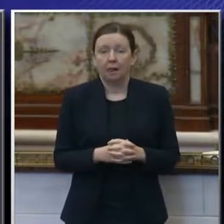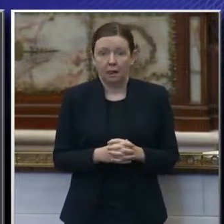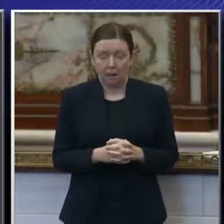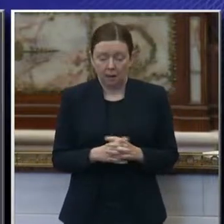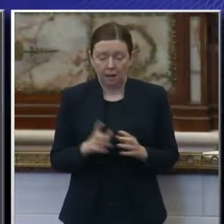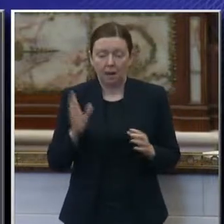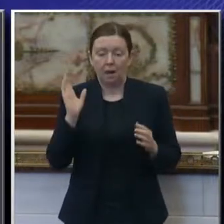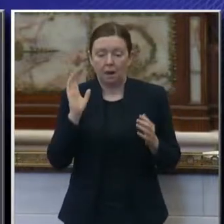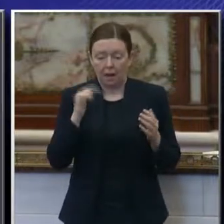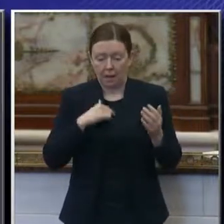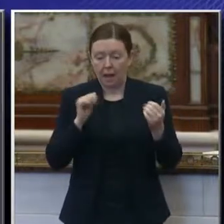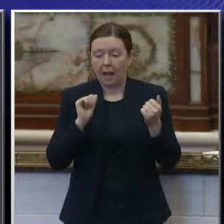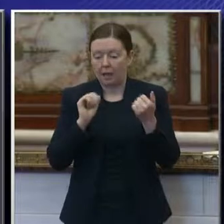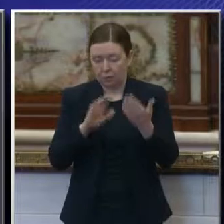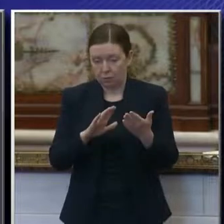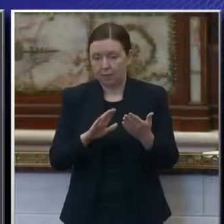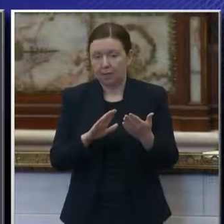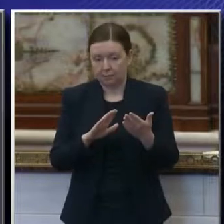I've addressed